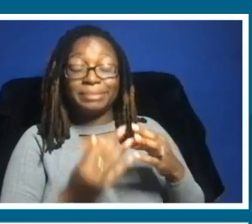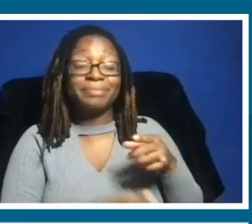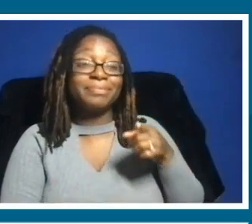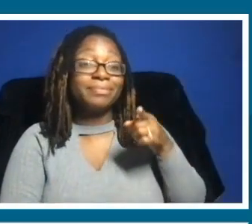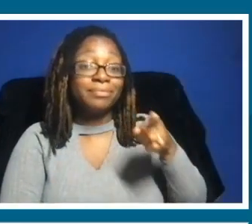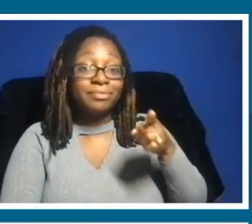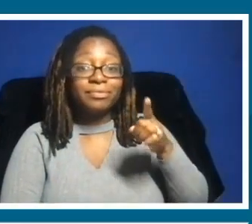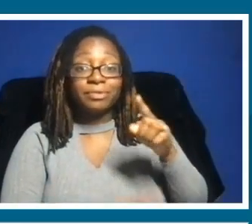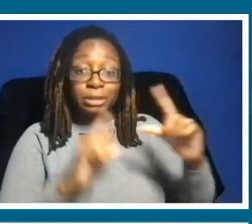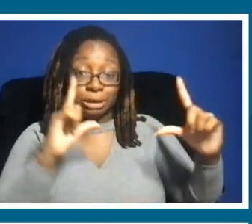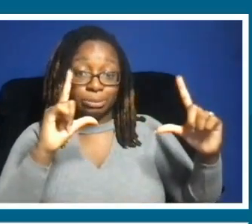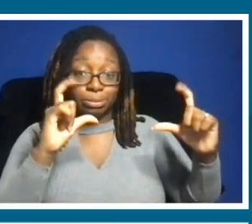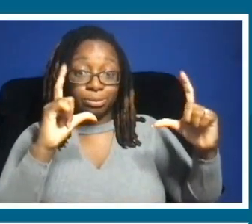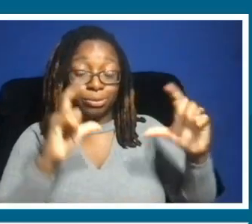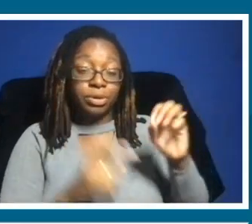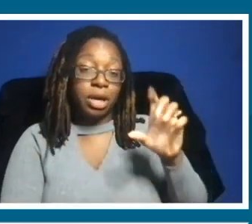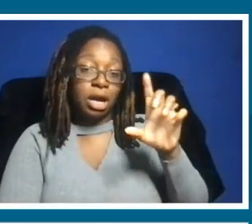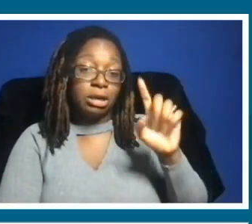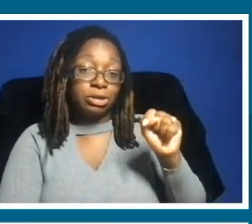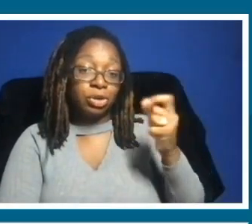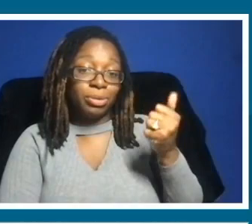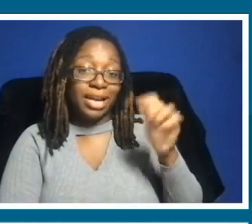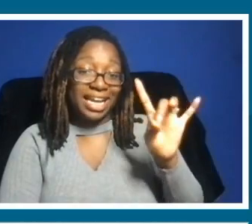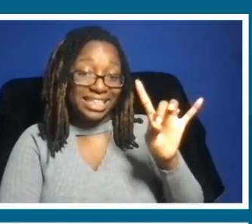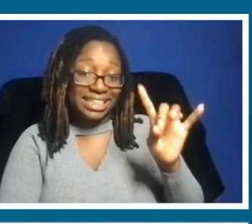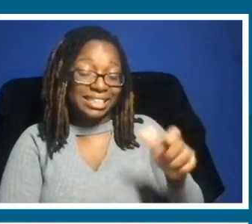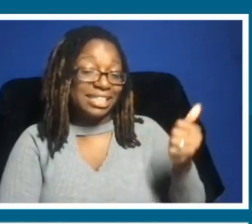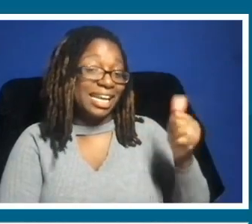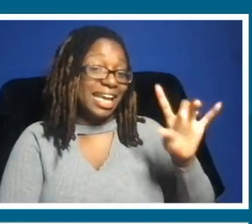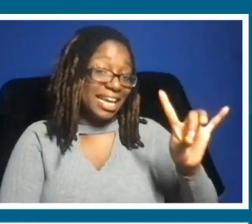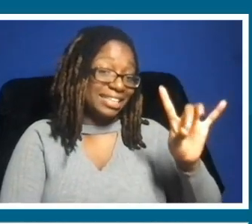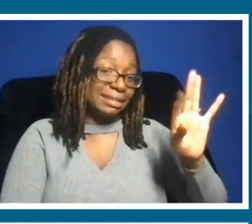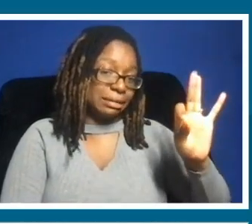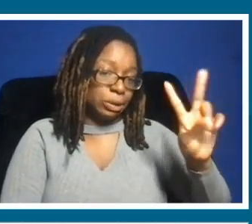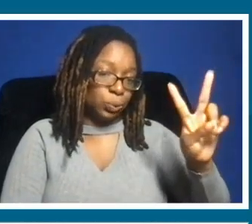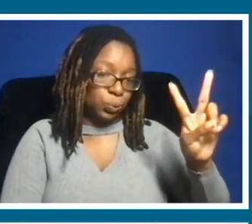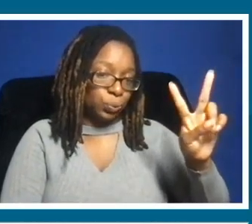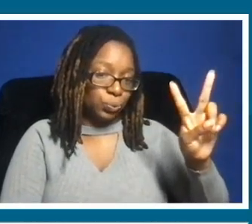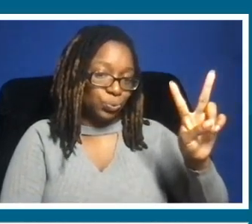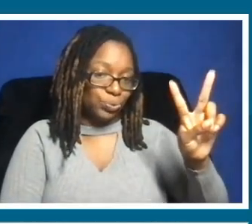on October 18th, 1892.